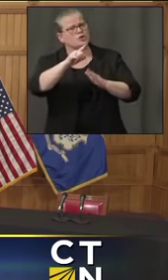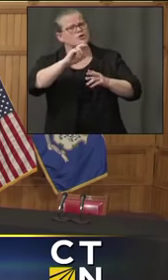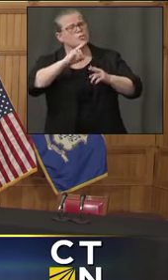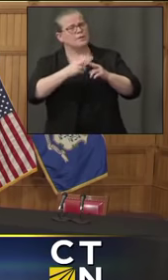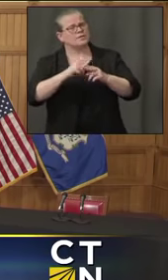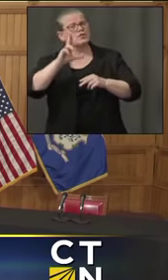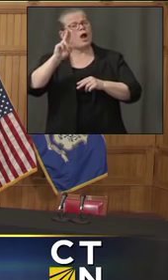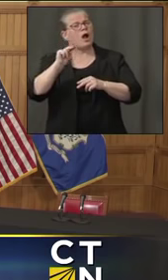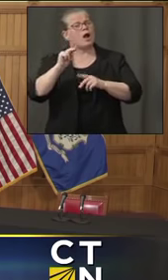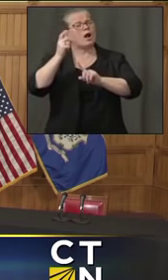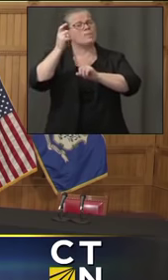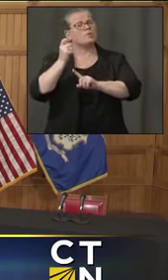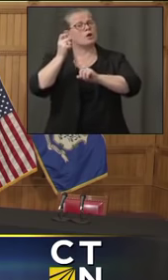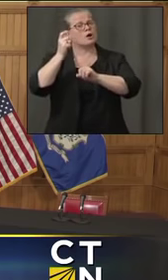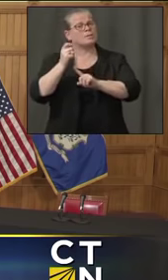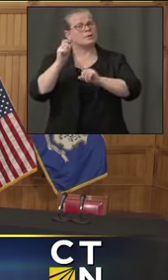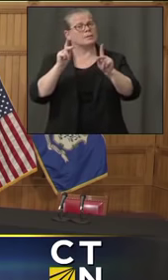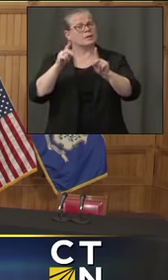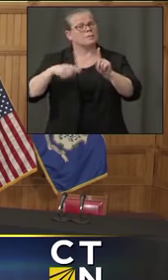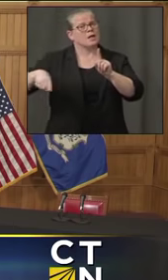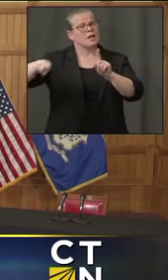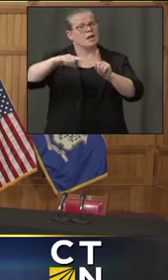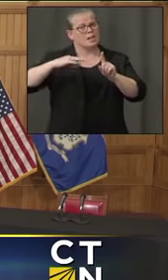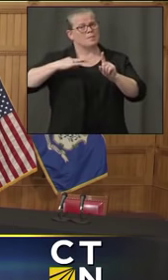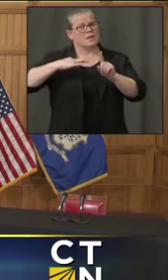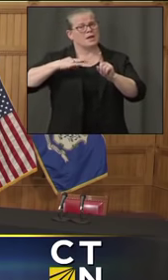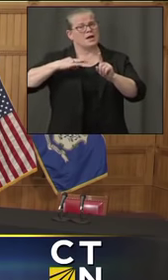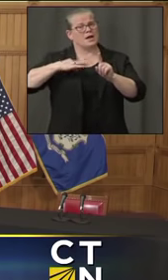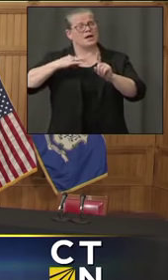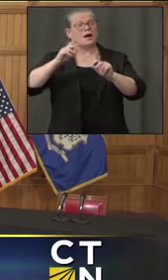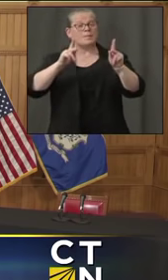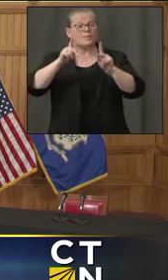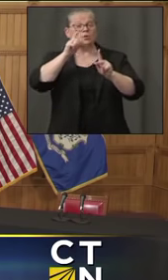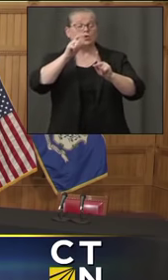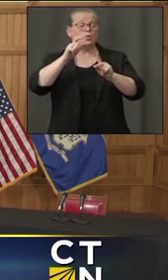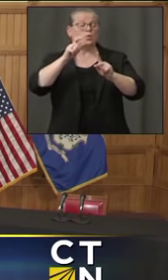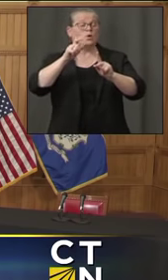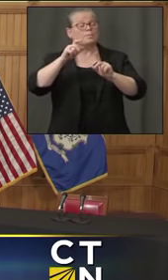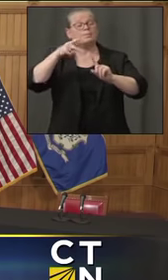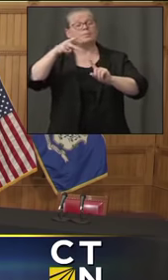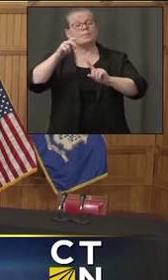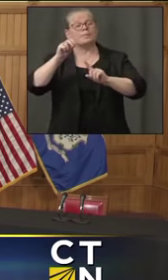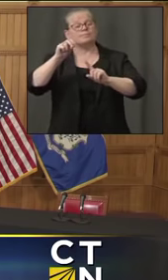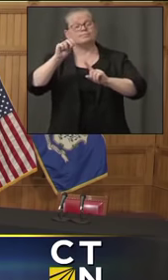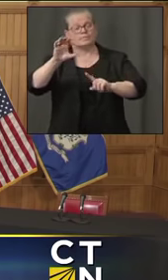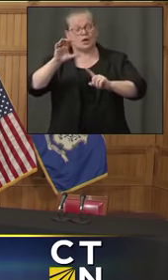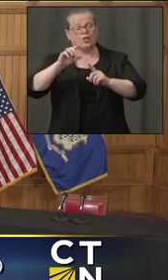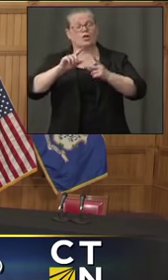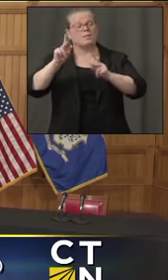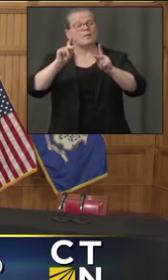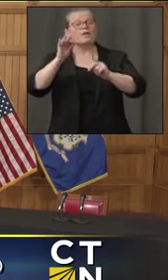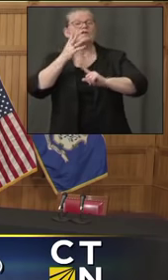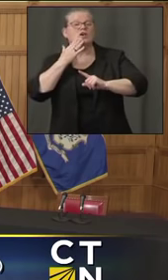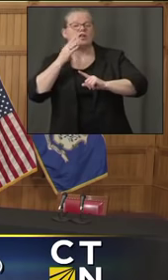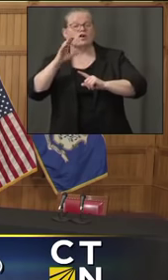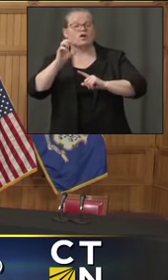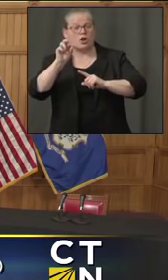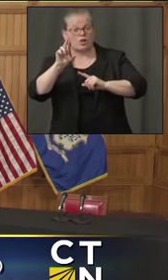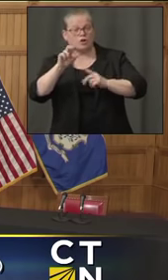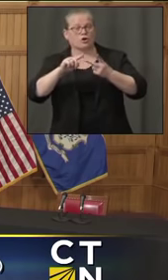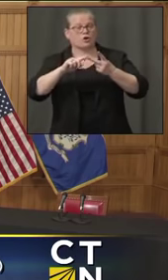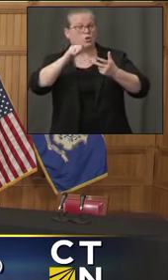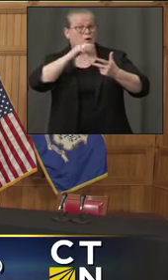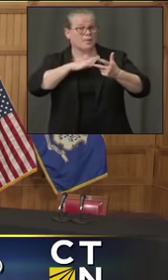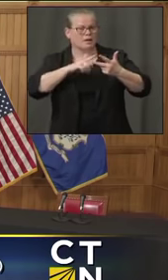has disproportionately affected people of color, women, and young people. Is there